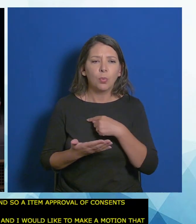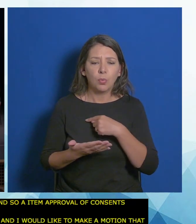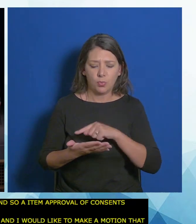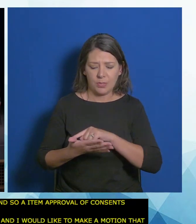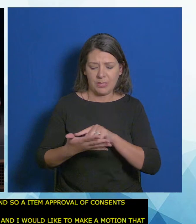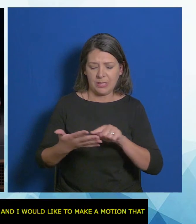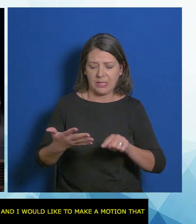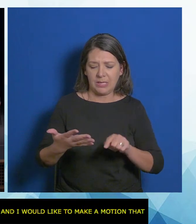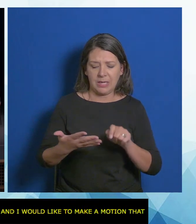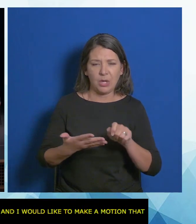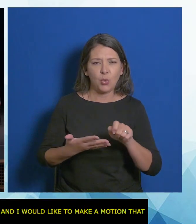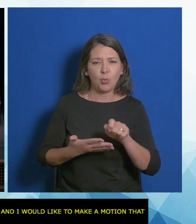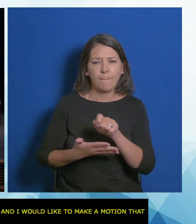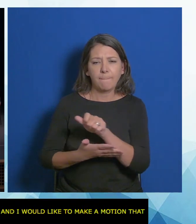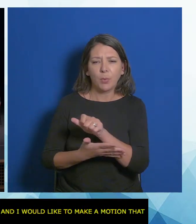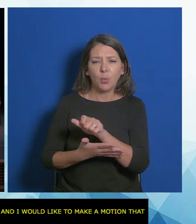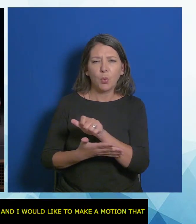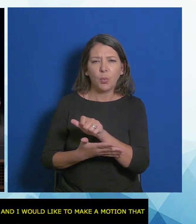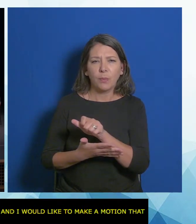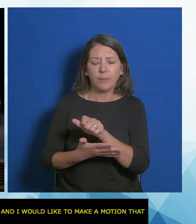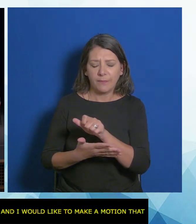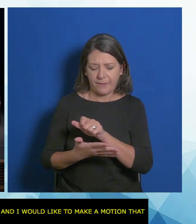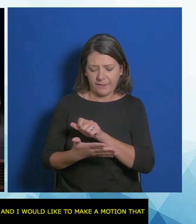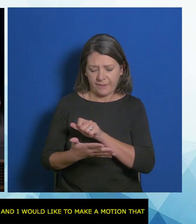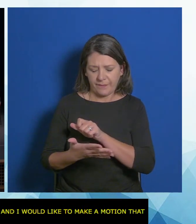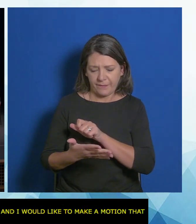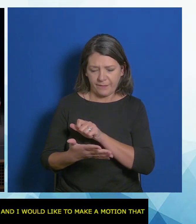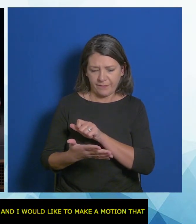agenda items.